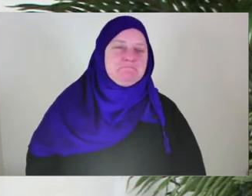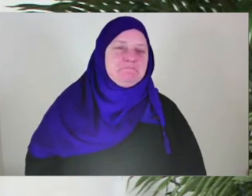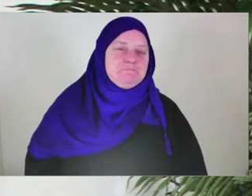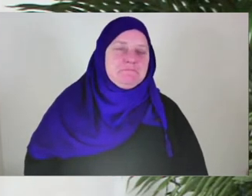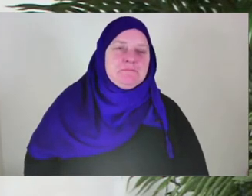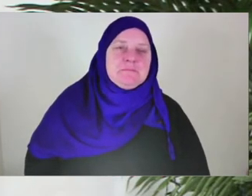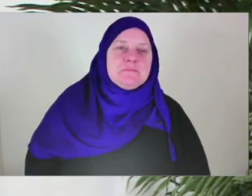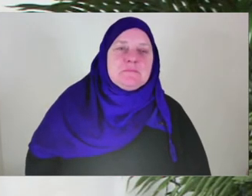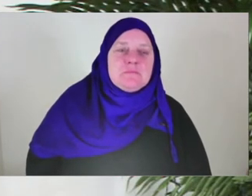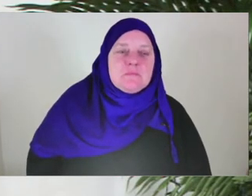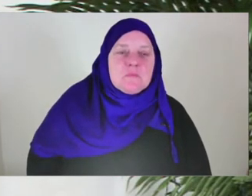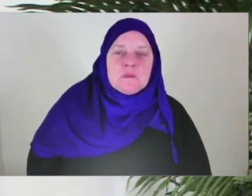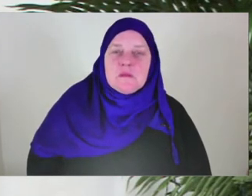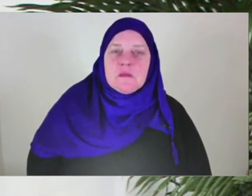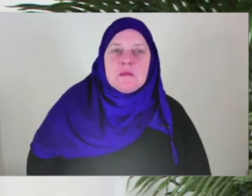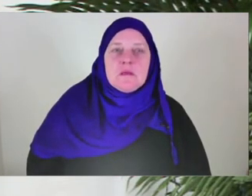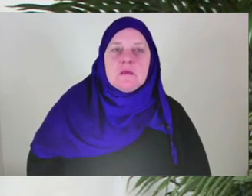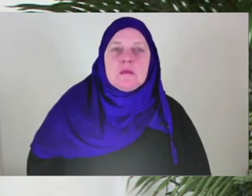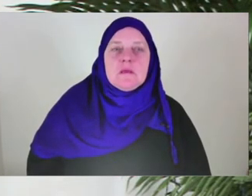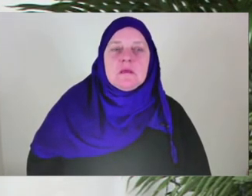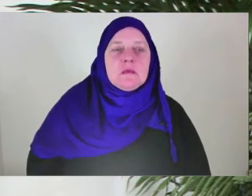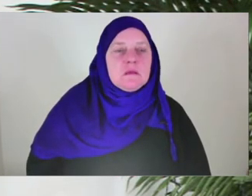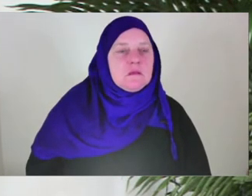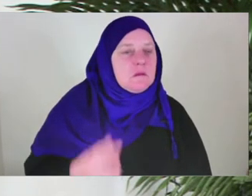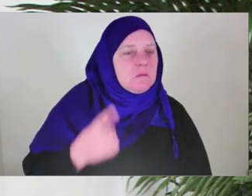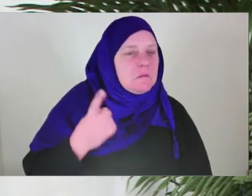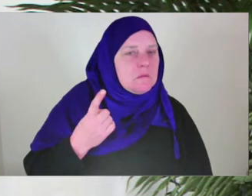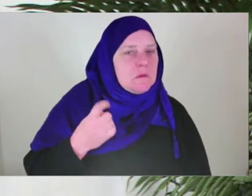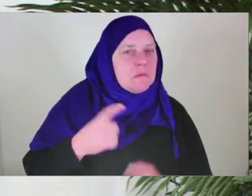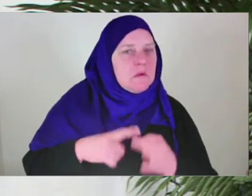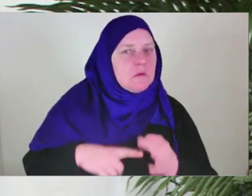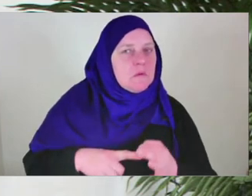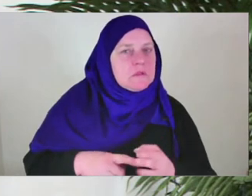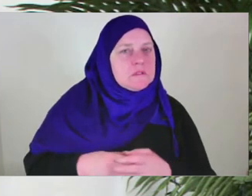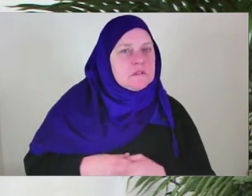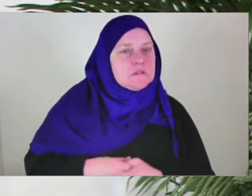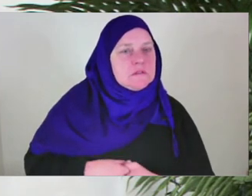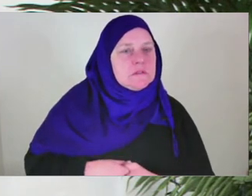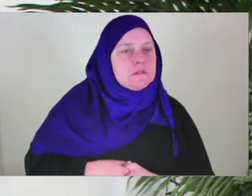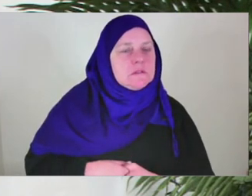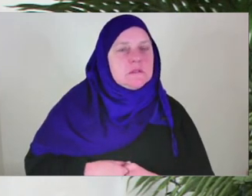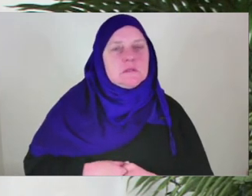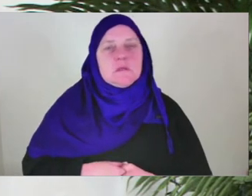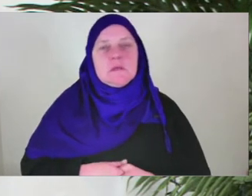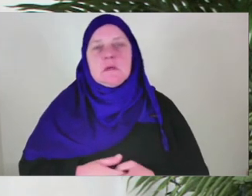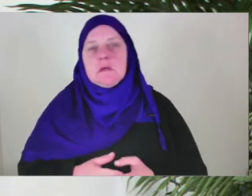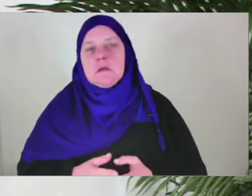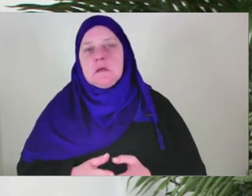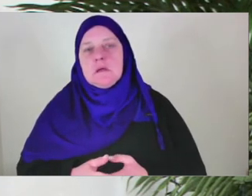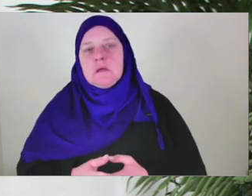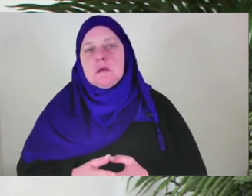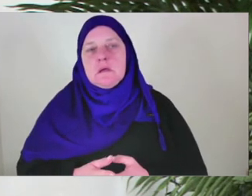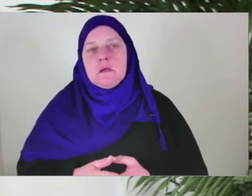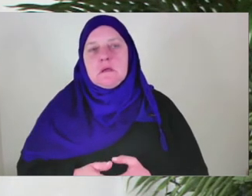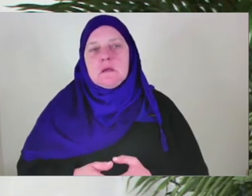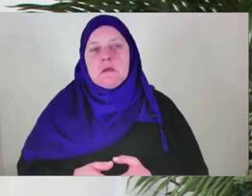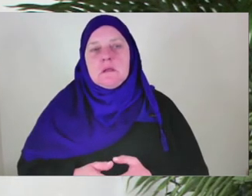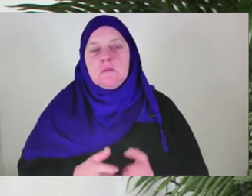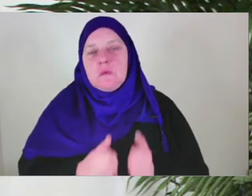was there another question around there as well? Already answered? Oh, great. Thank you very much. Brother?